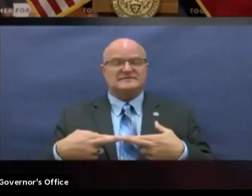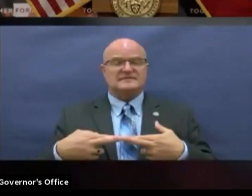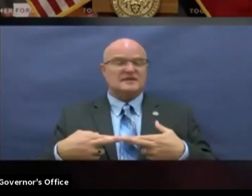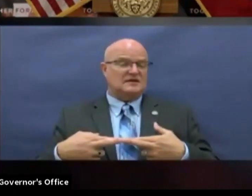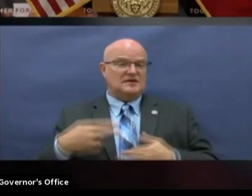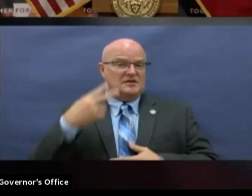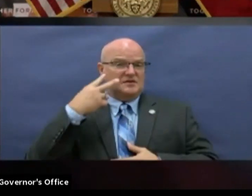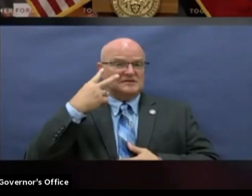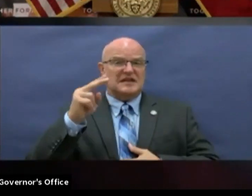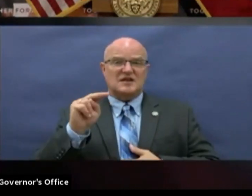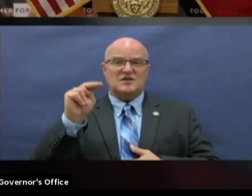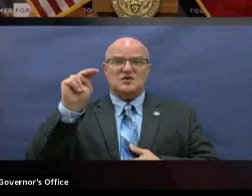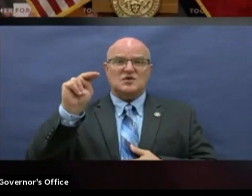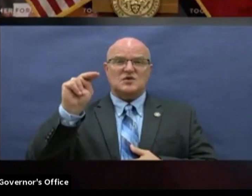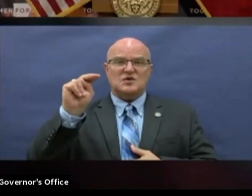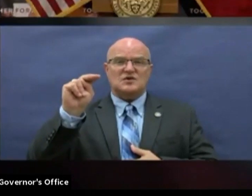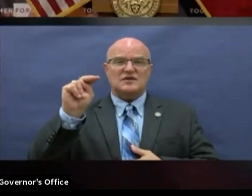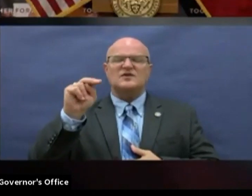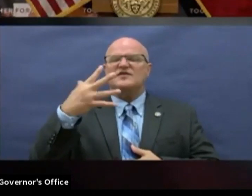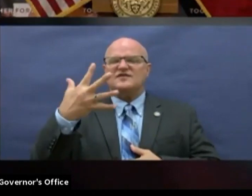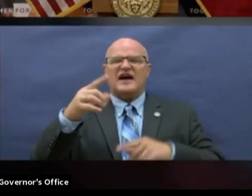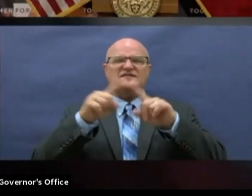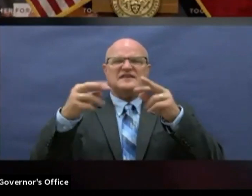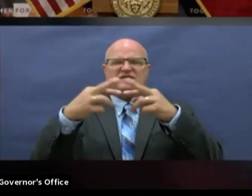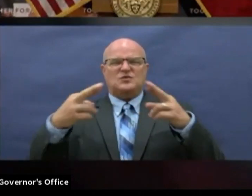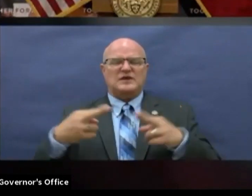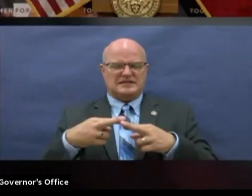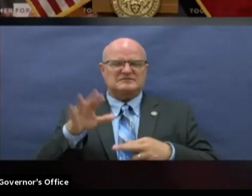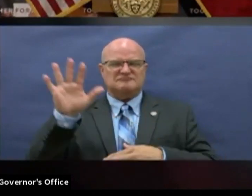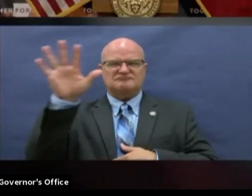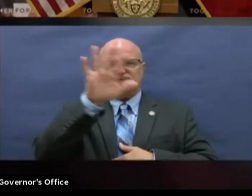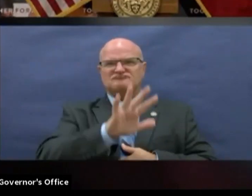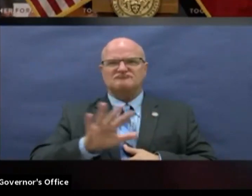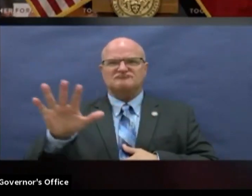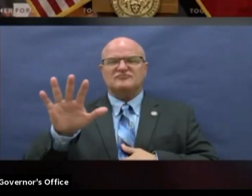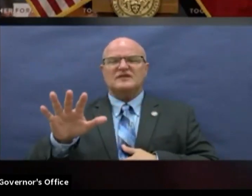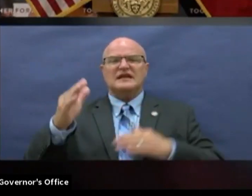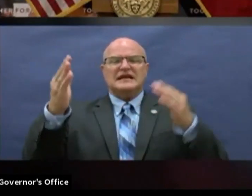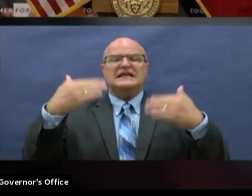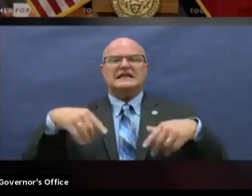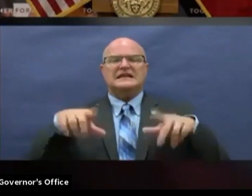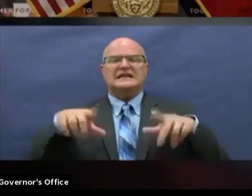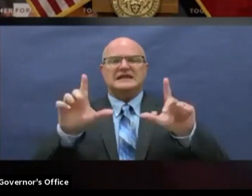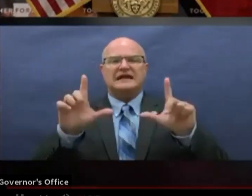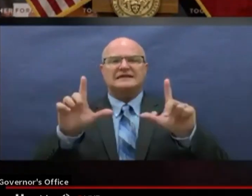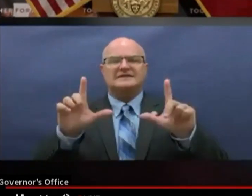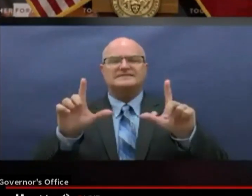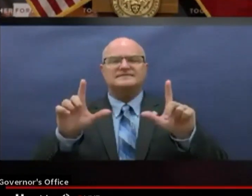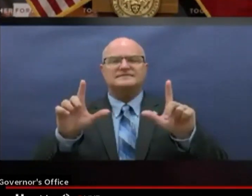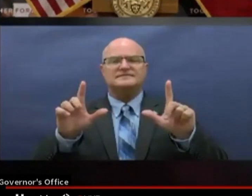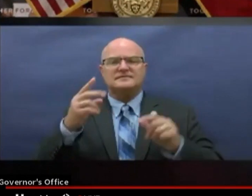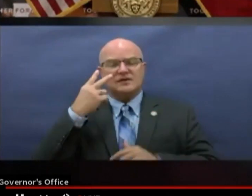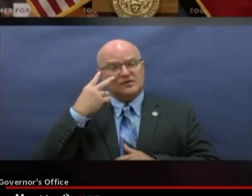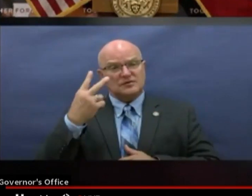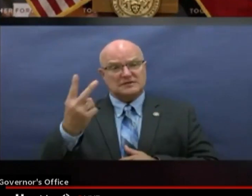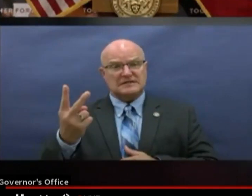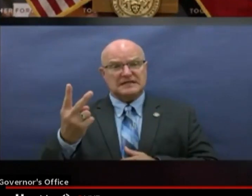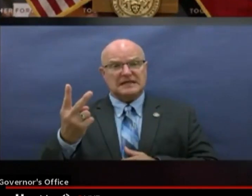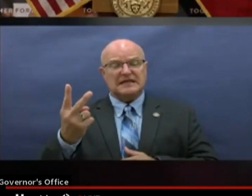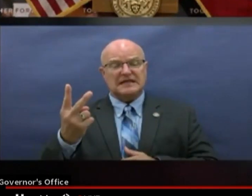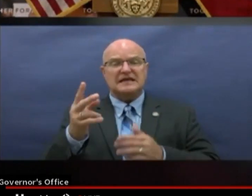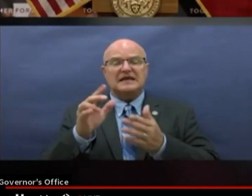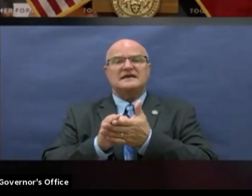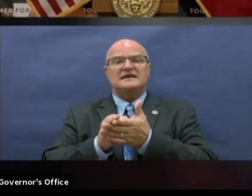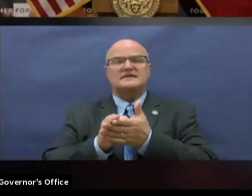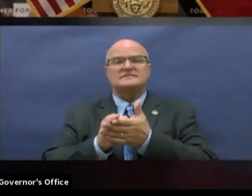see the Northeast, the 5 different public health regions. And then if you go to the next one, you will see